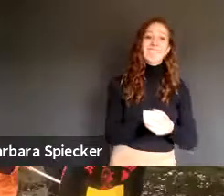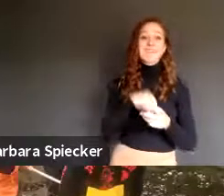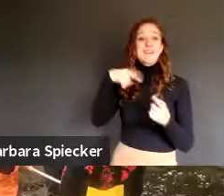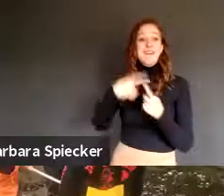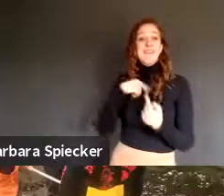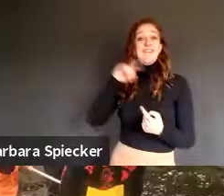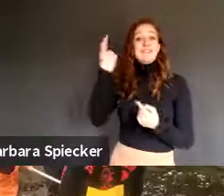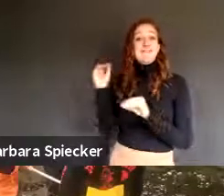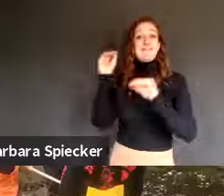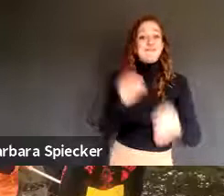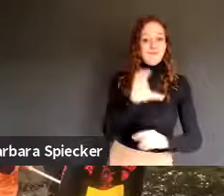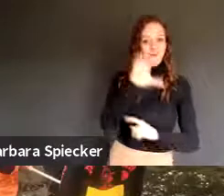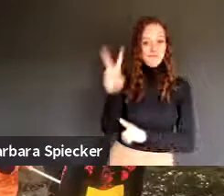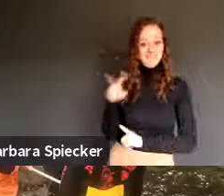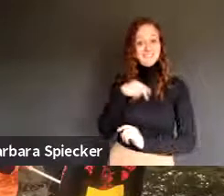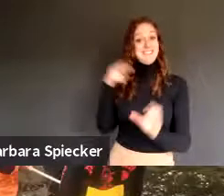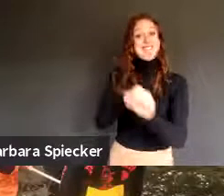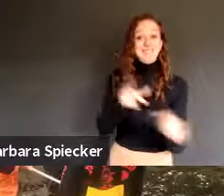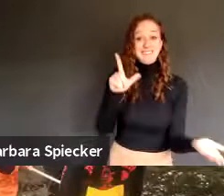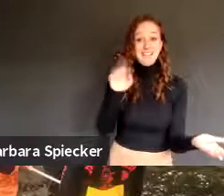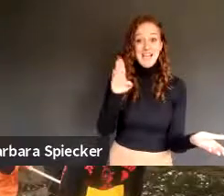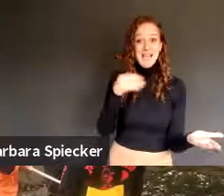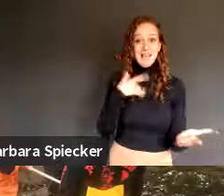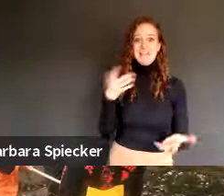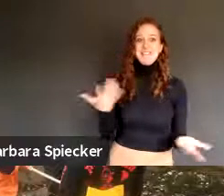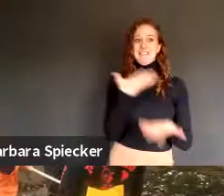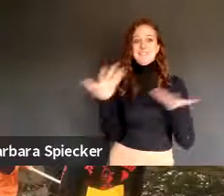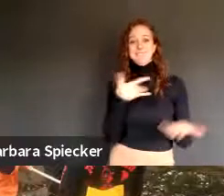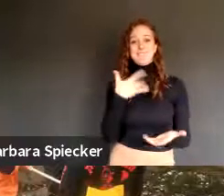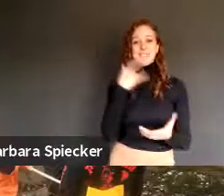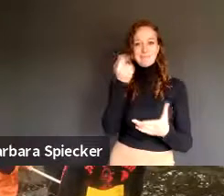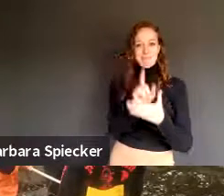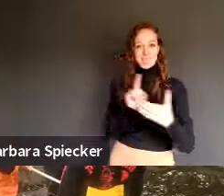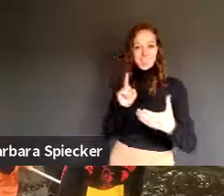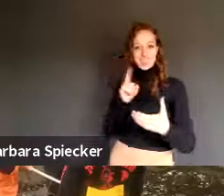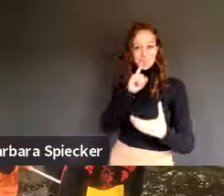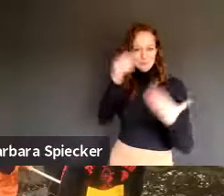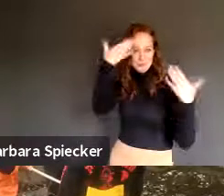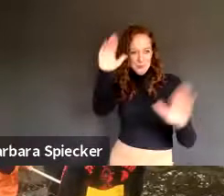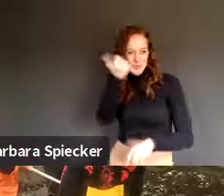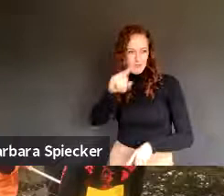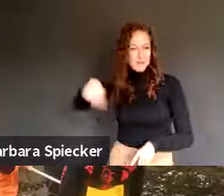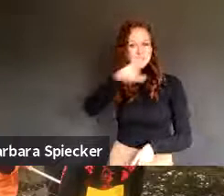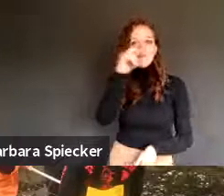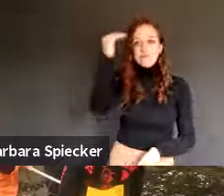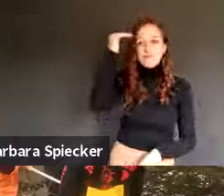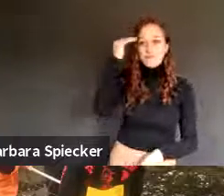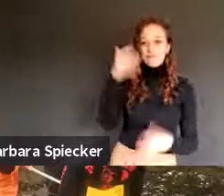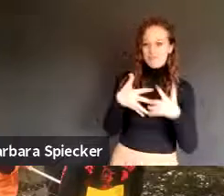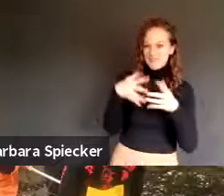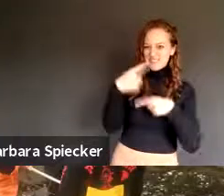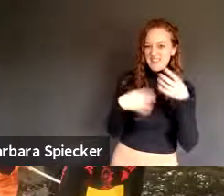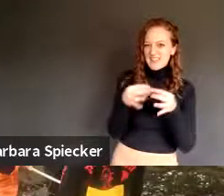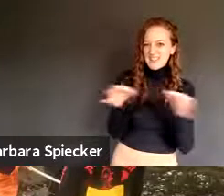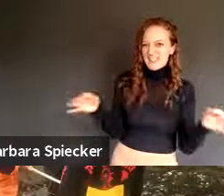Brittany, Jenna, and Jonathan, when I first moved to Corvallis and joined the lab, I definitely felt like an outsider because